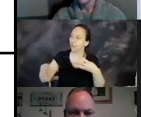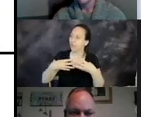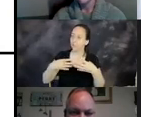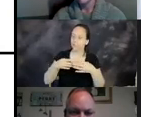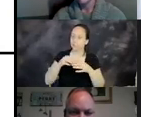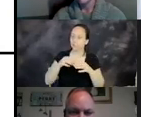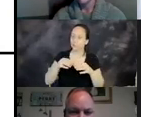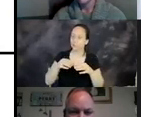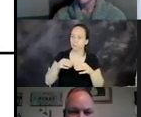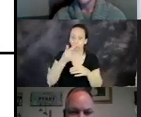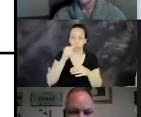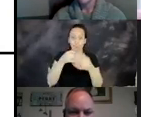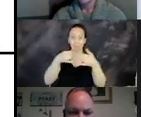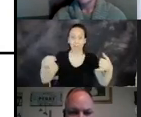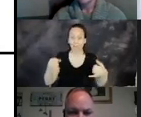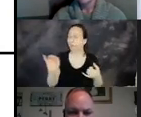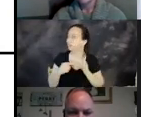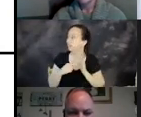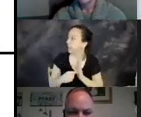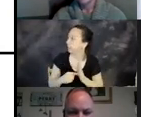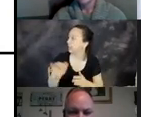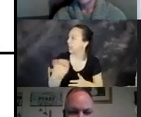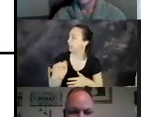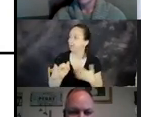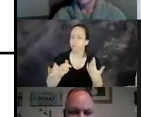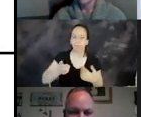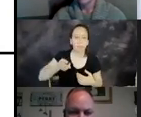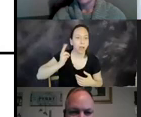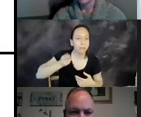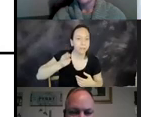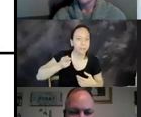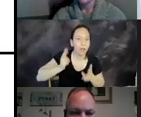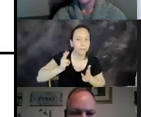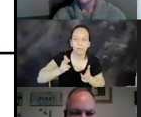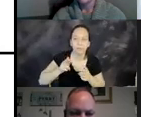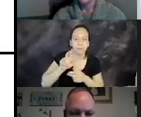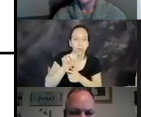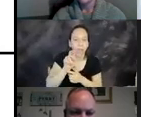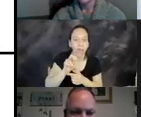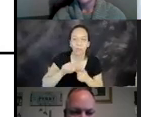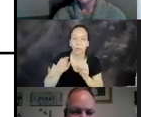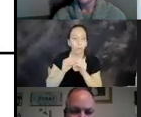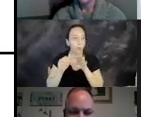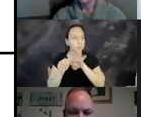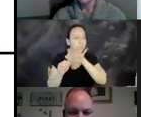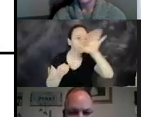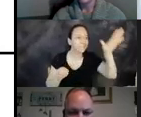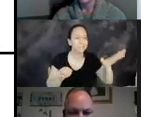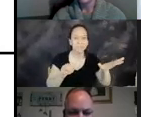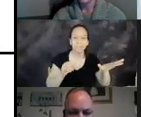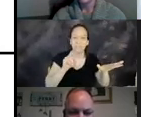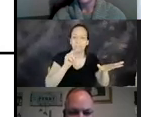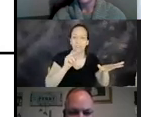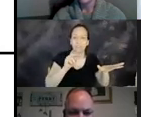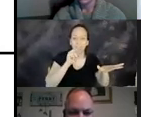station, somewhere out, on Huntington Ave or out in Newton on the Riverside